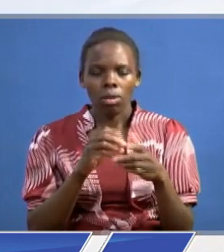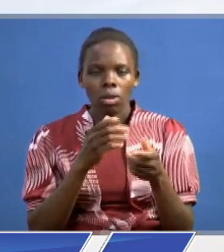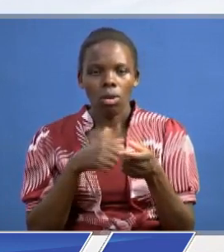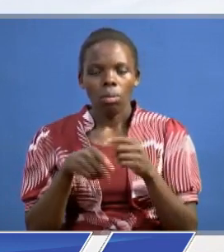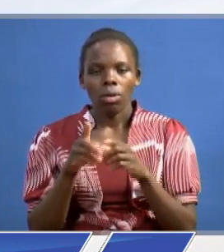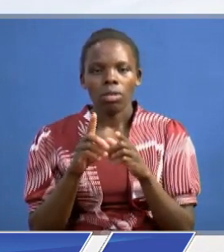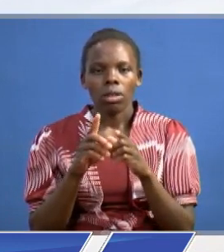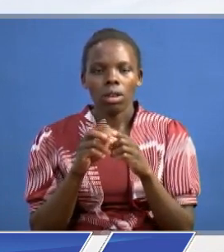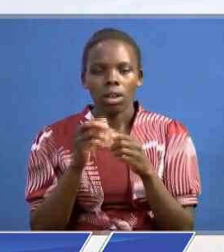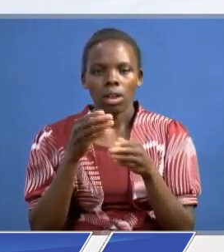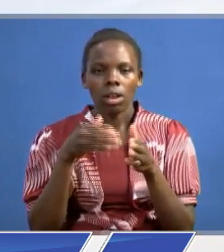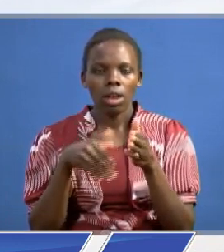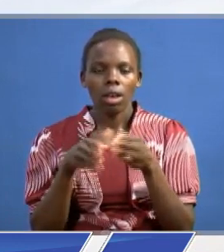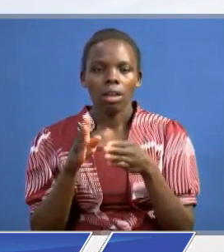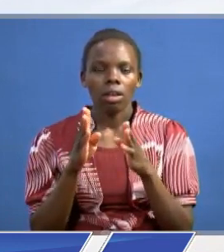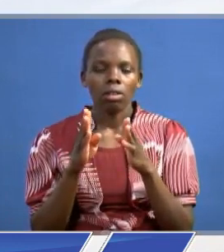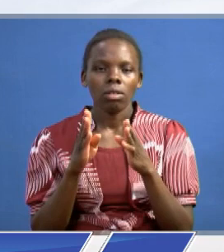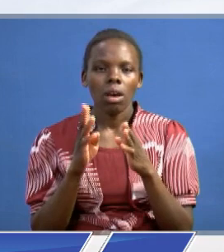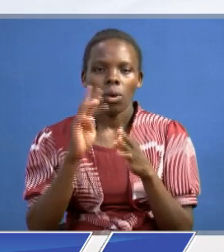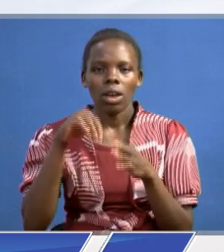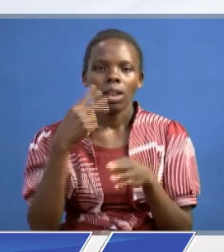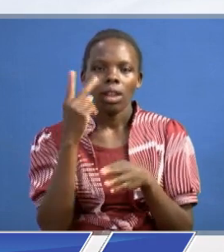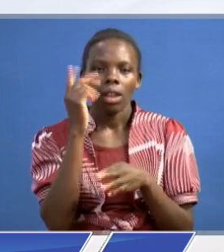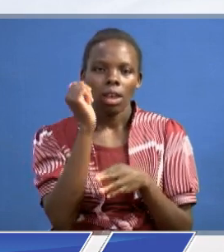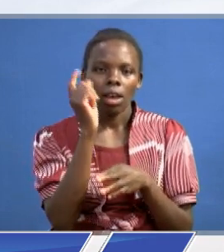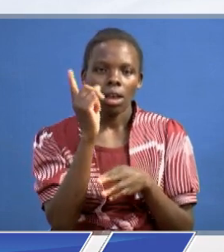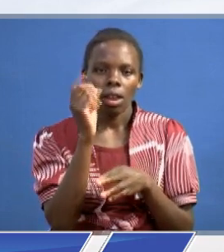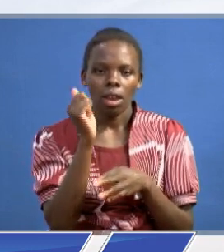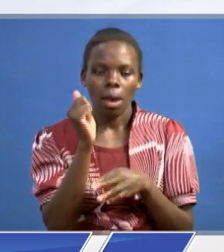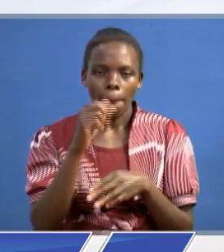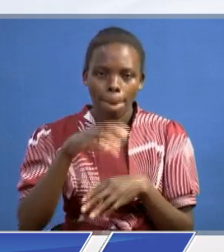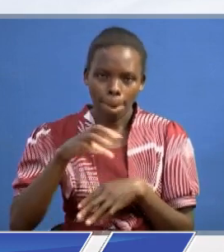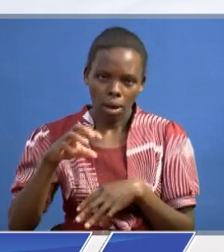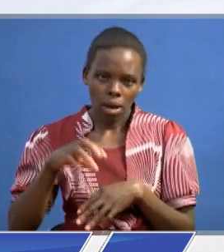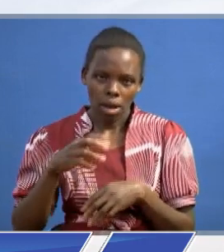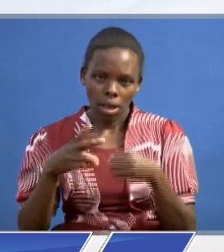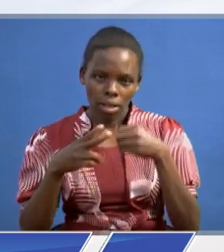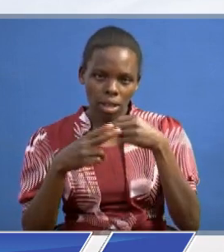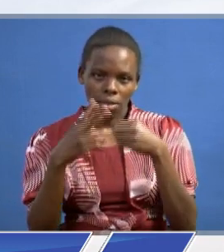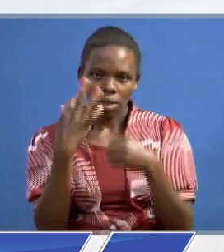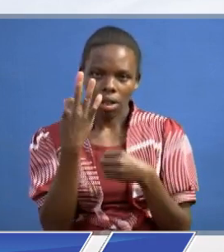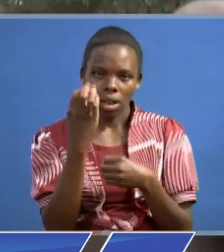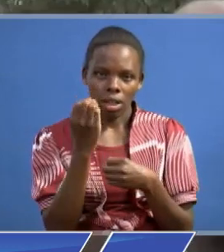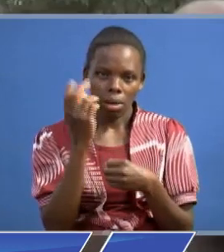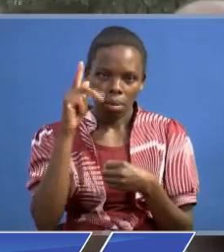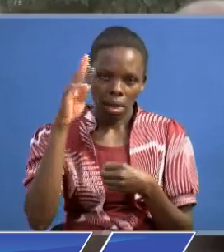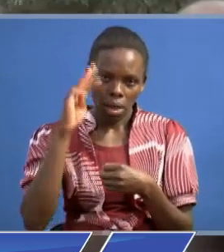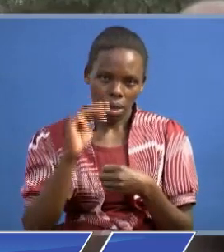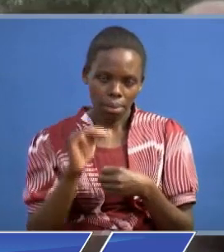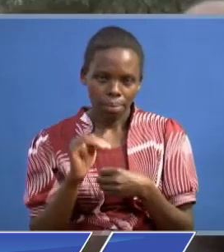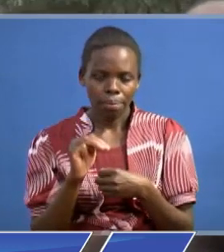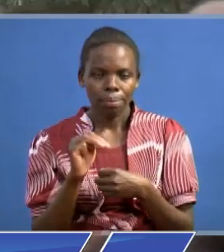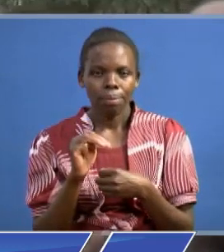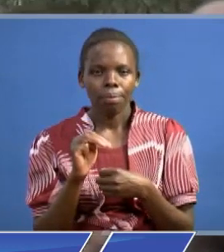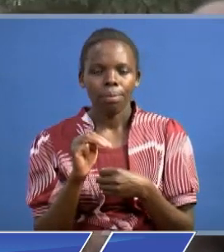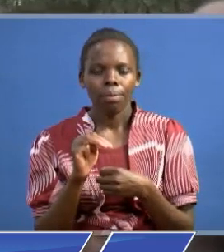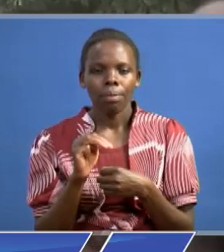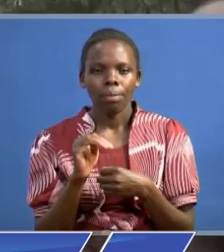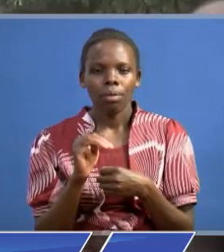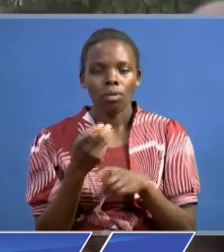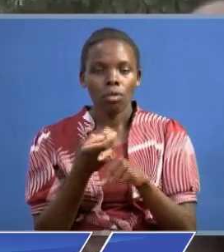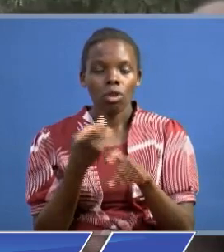collided head-on at Waita Market along Mwingi Chuso Road yesterday at 7:30 p.m. Kitawone, which was heading from